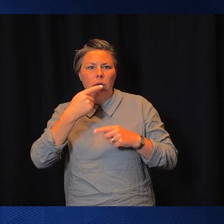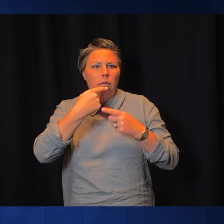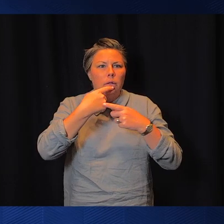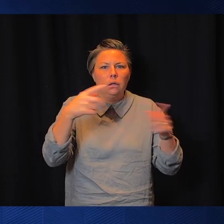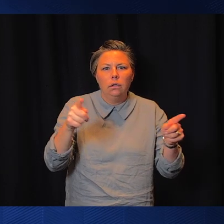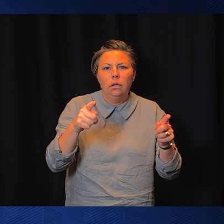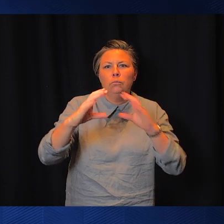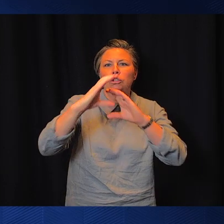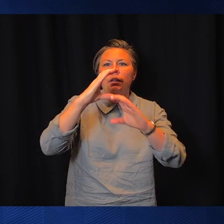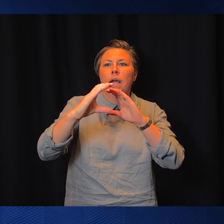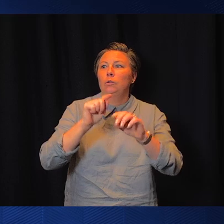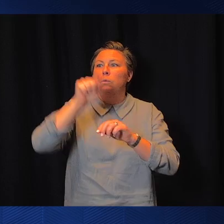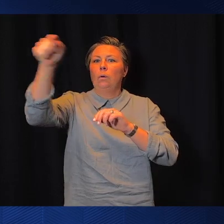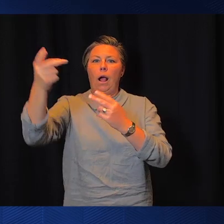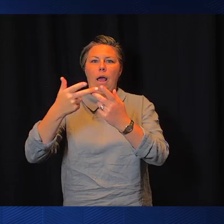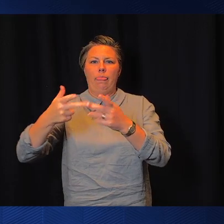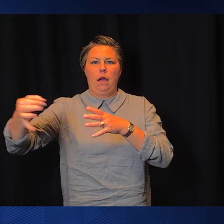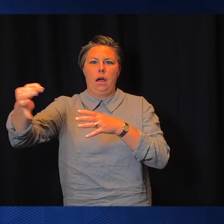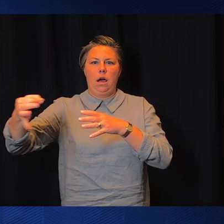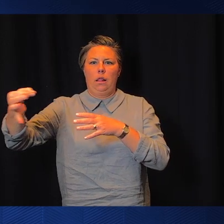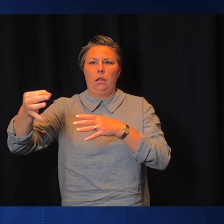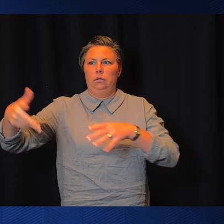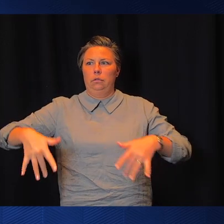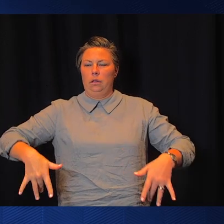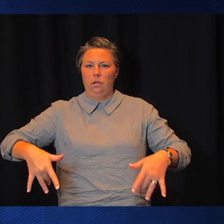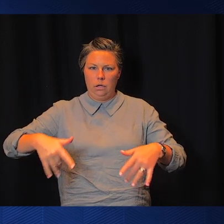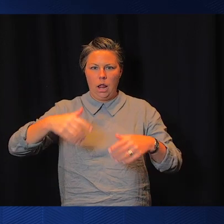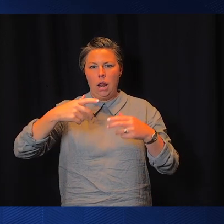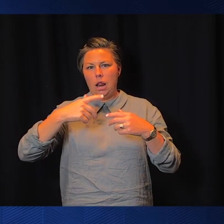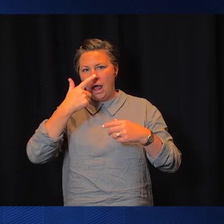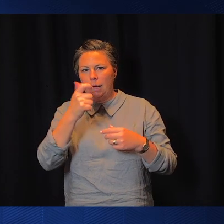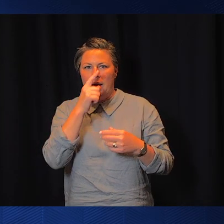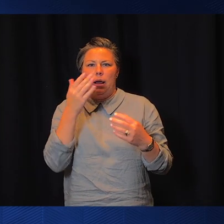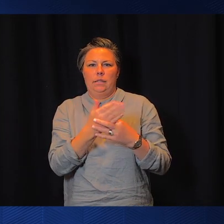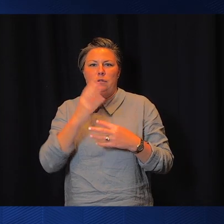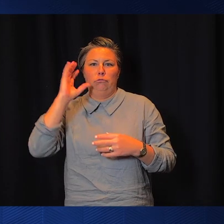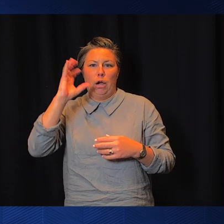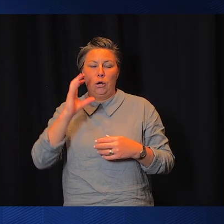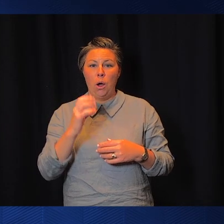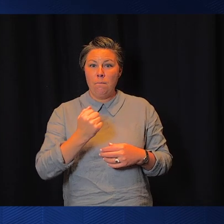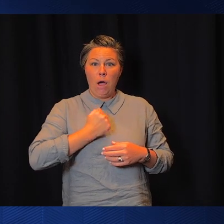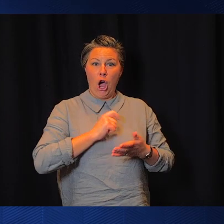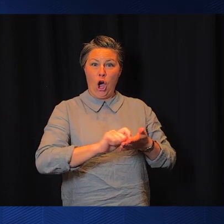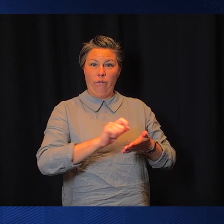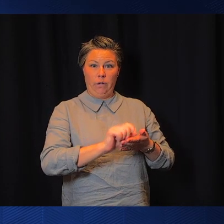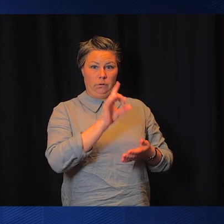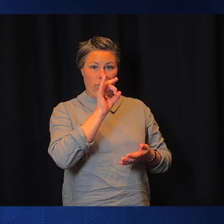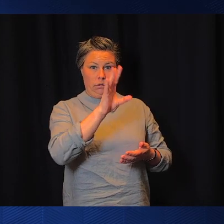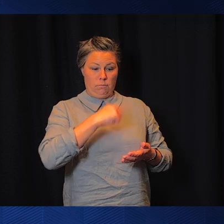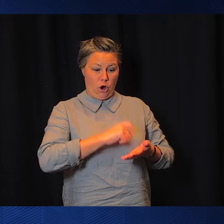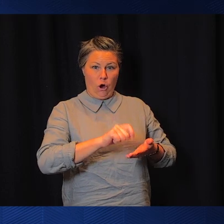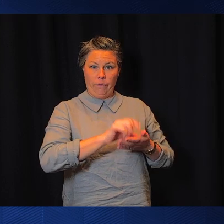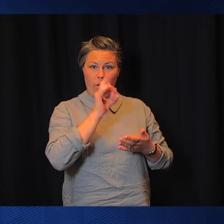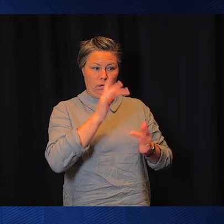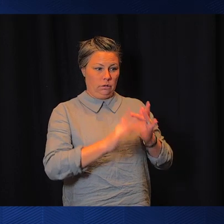for our office, we were lucky. Our internet was still running. I don't know how, why, but we were currently operating